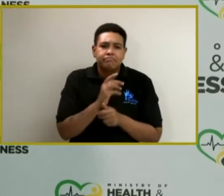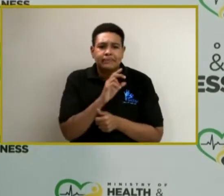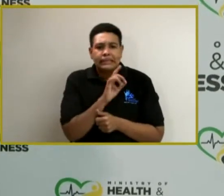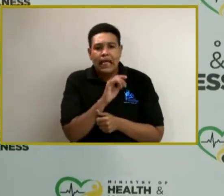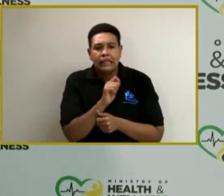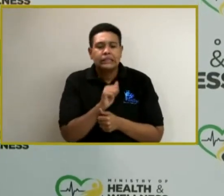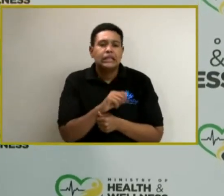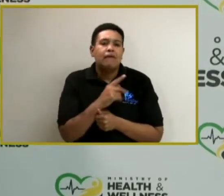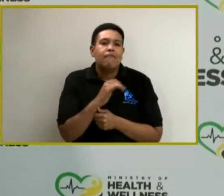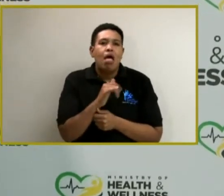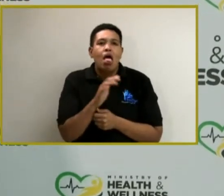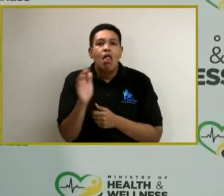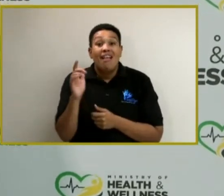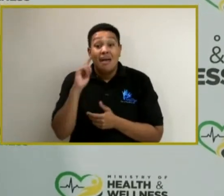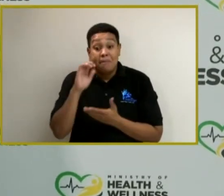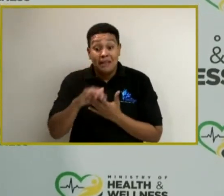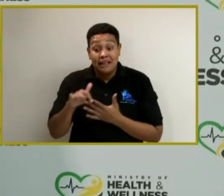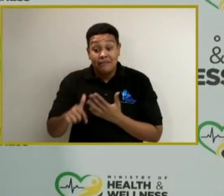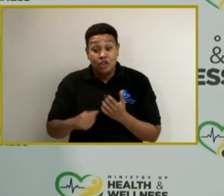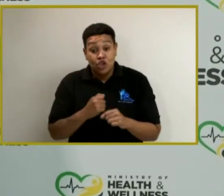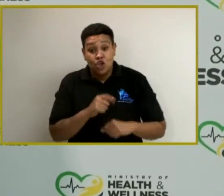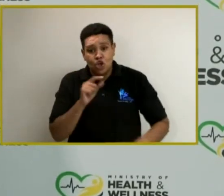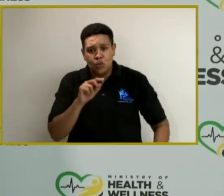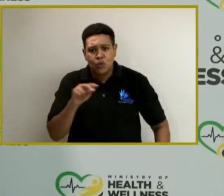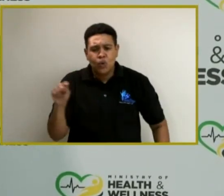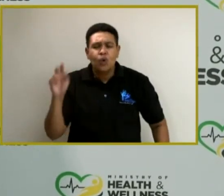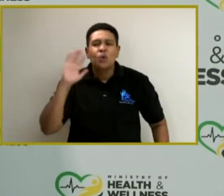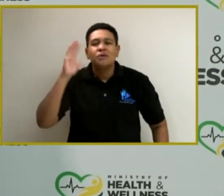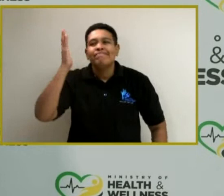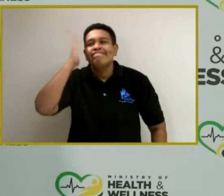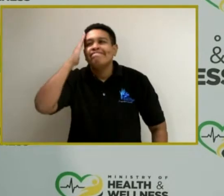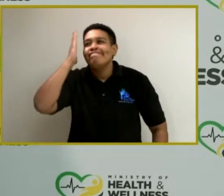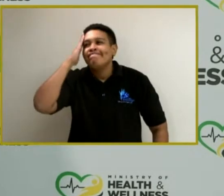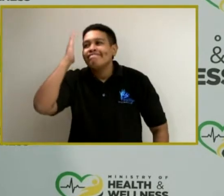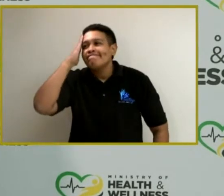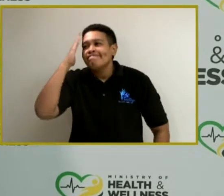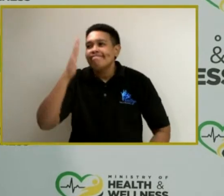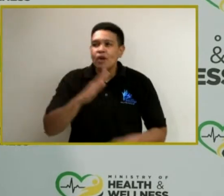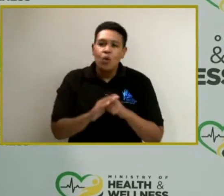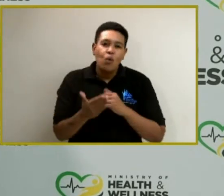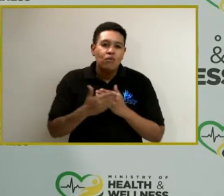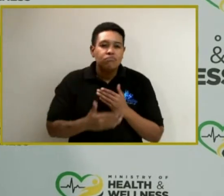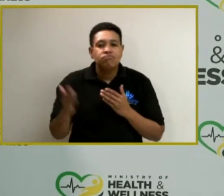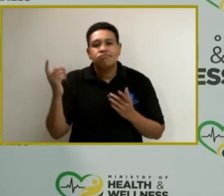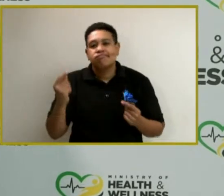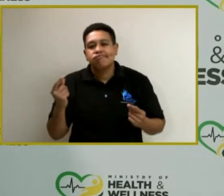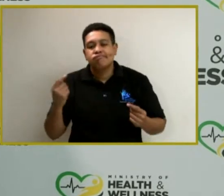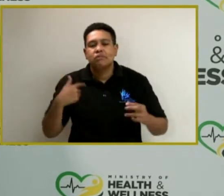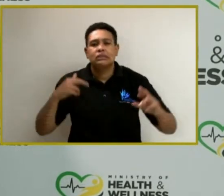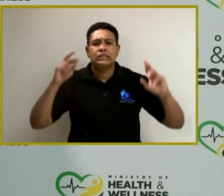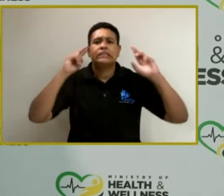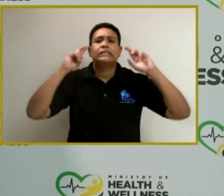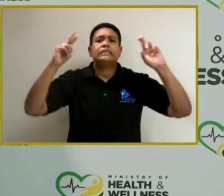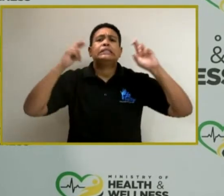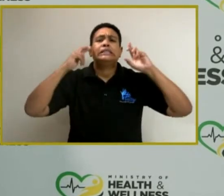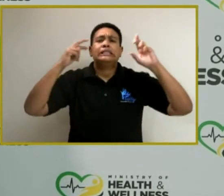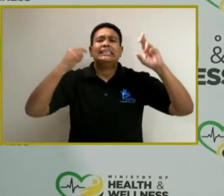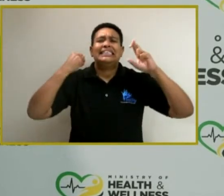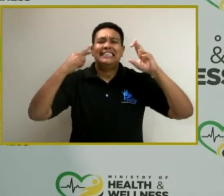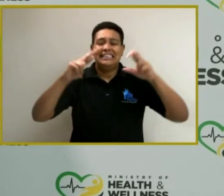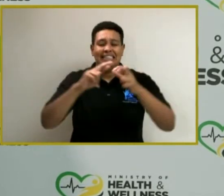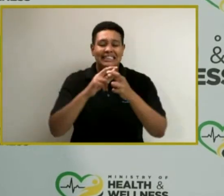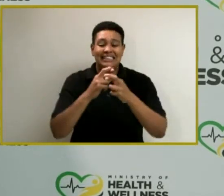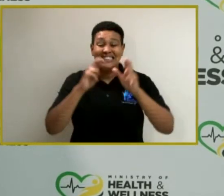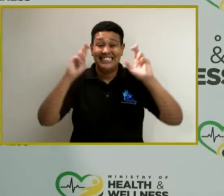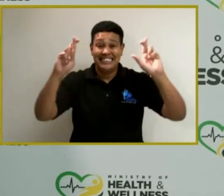we will eventually over this year come to terms with COVID. Let's keep our fingers crossed, let's hope, but also